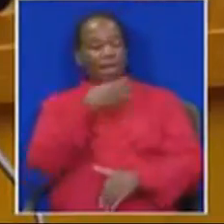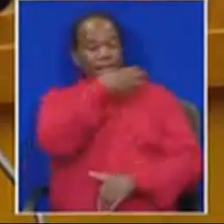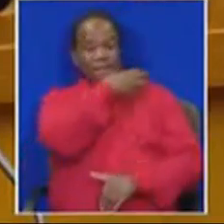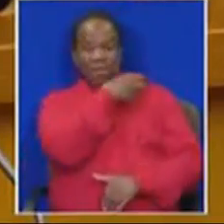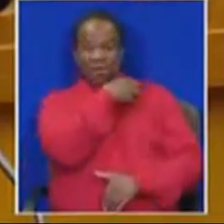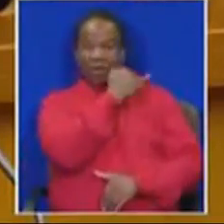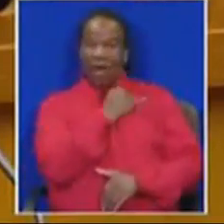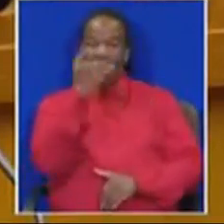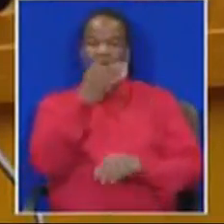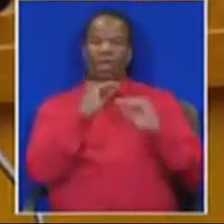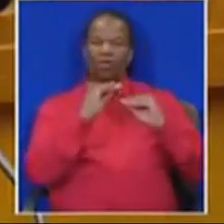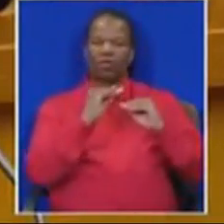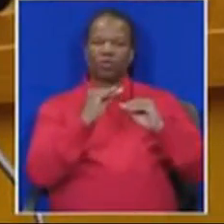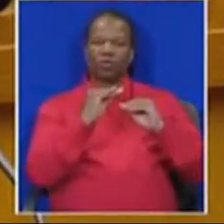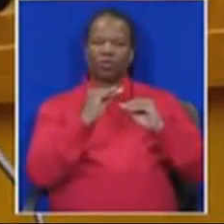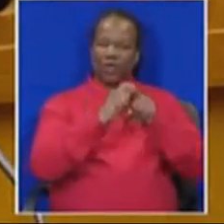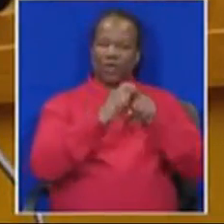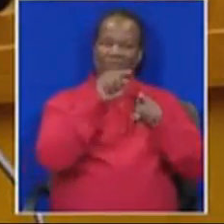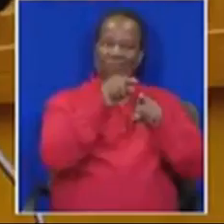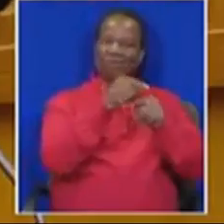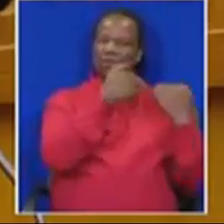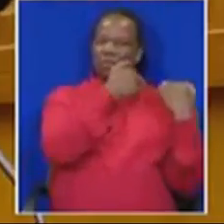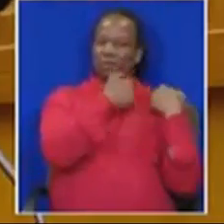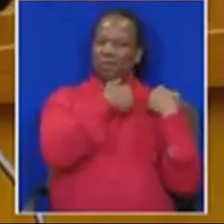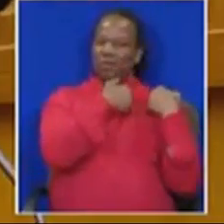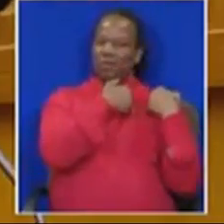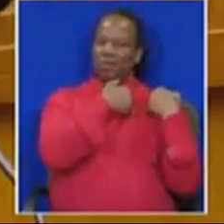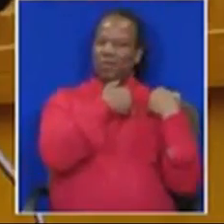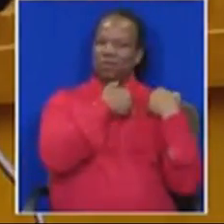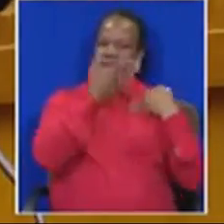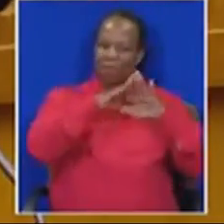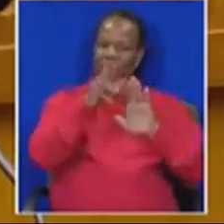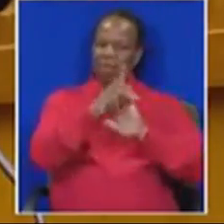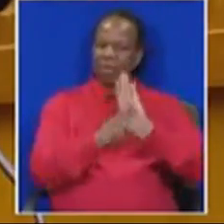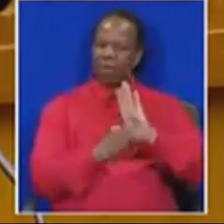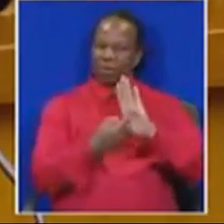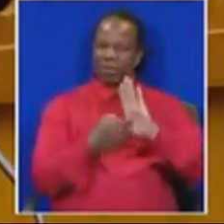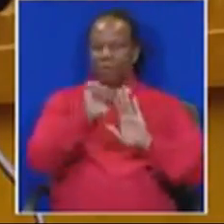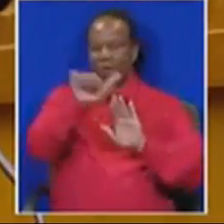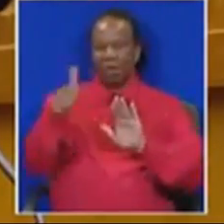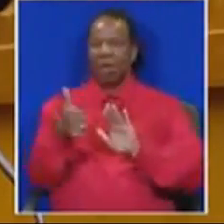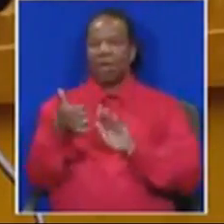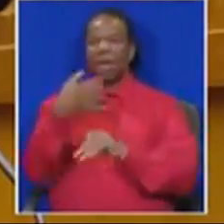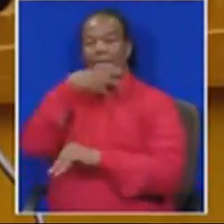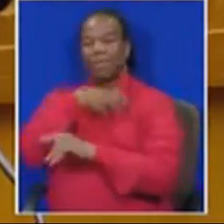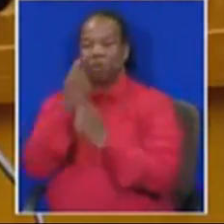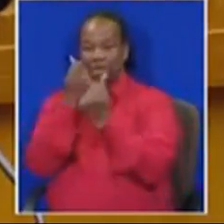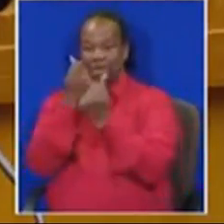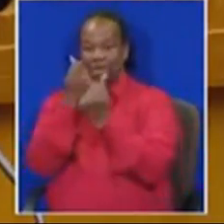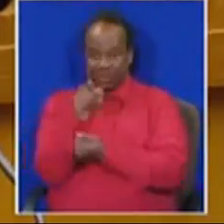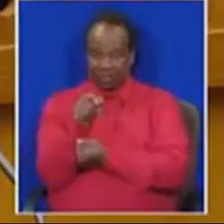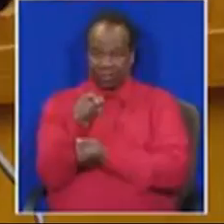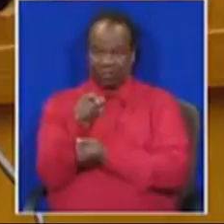Training will lead the implementation of this policy, while the Minister of Finance